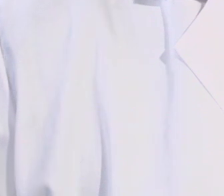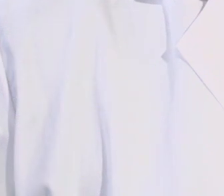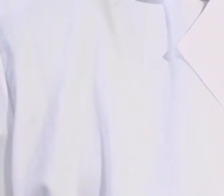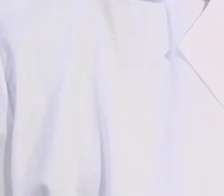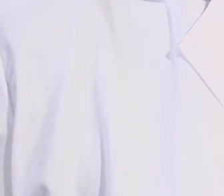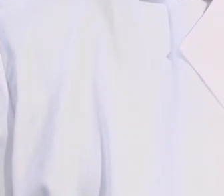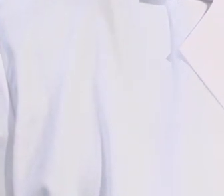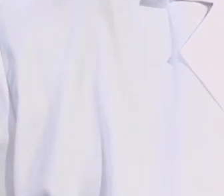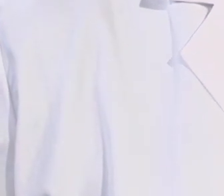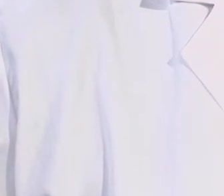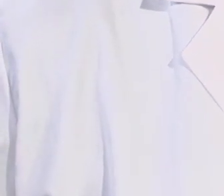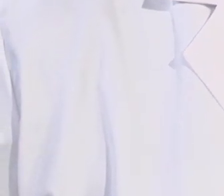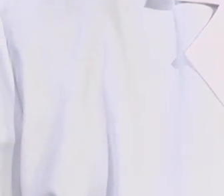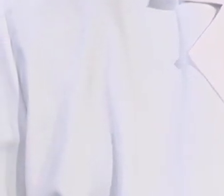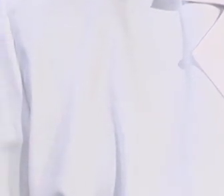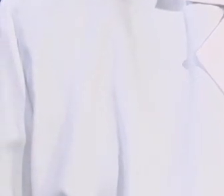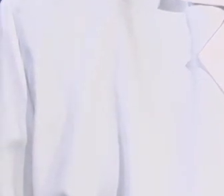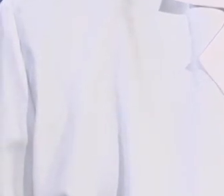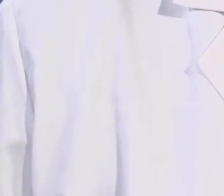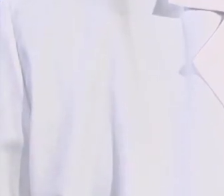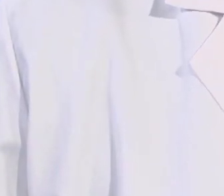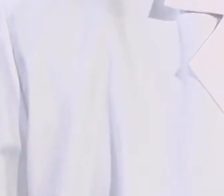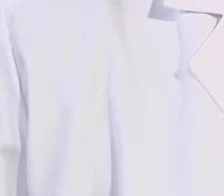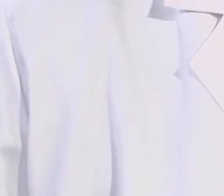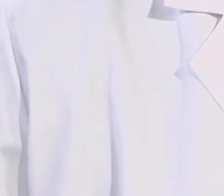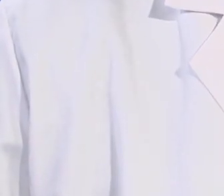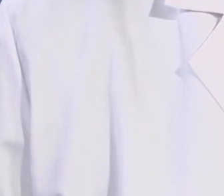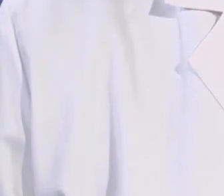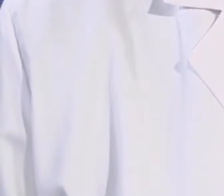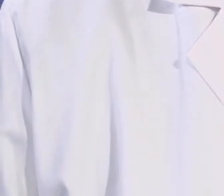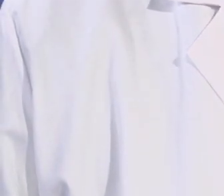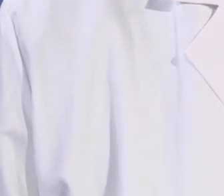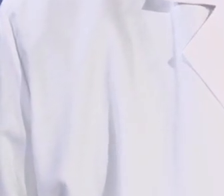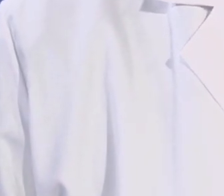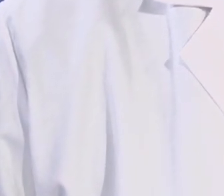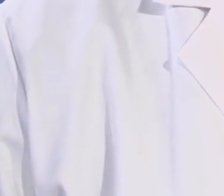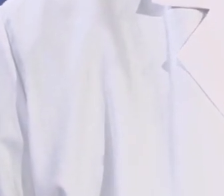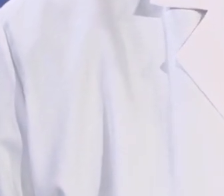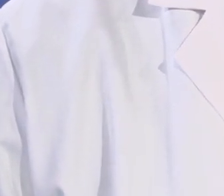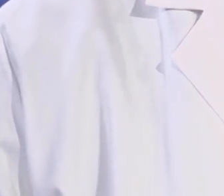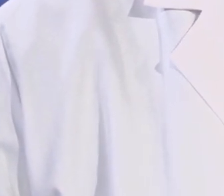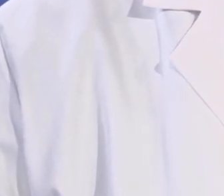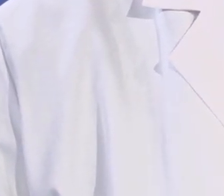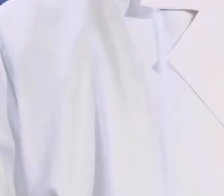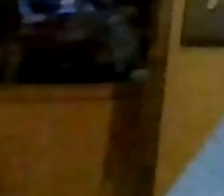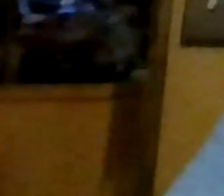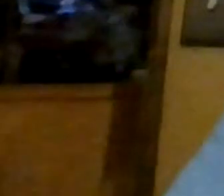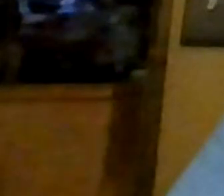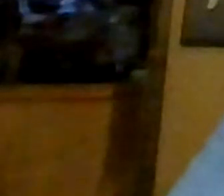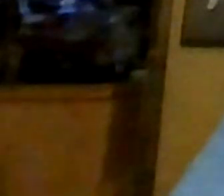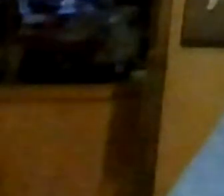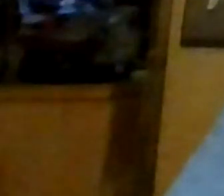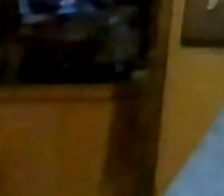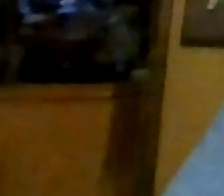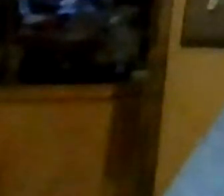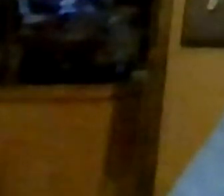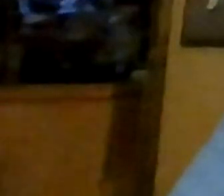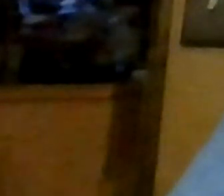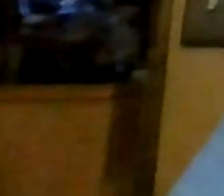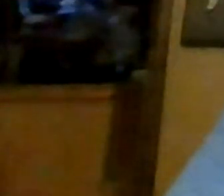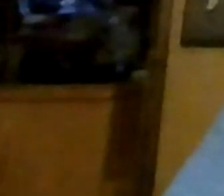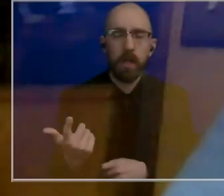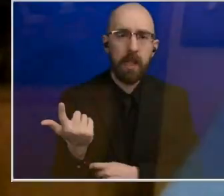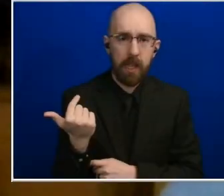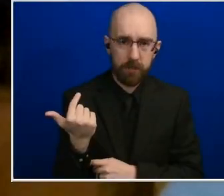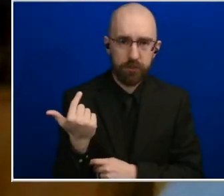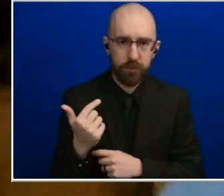did you need this amputation in the first place? I actually had my leg amputated in June of last year,